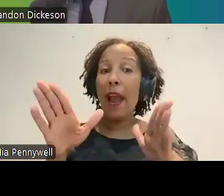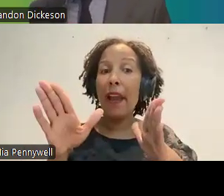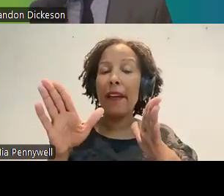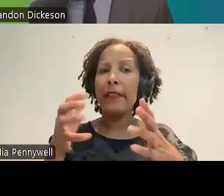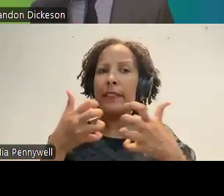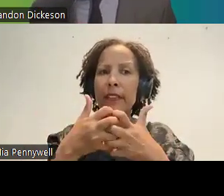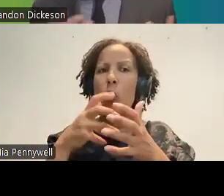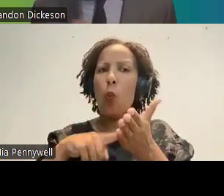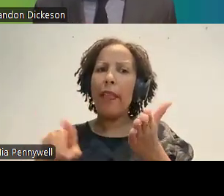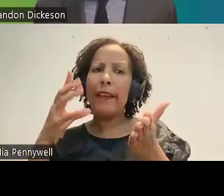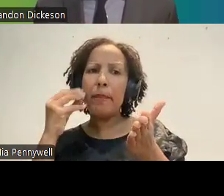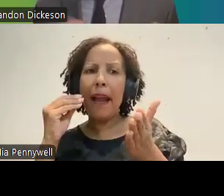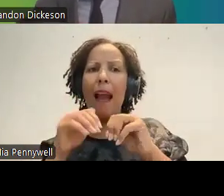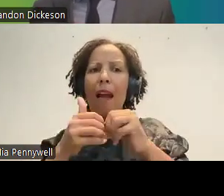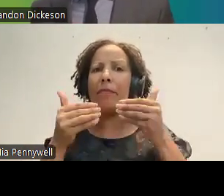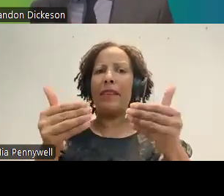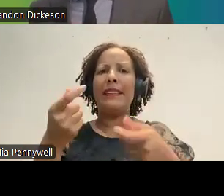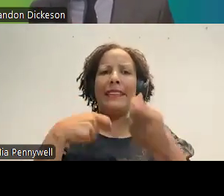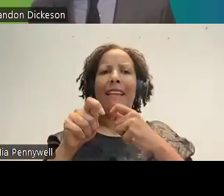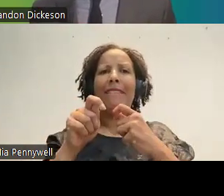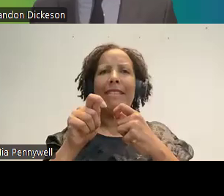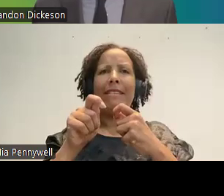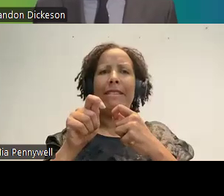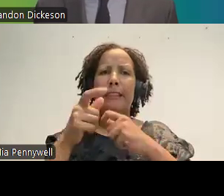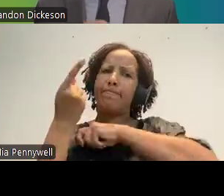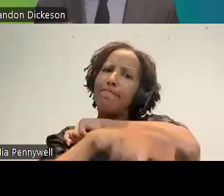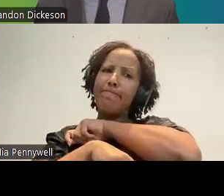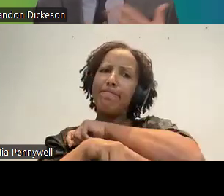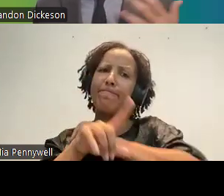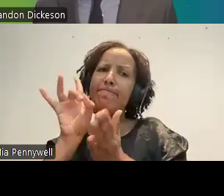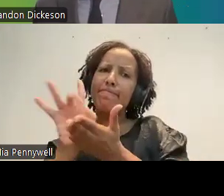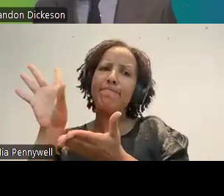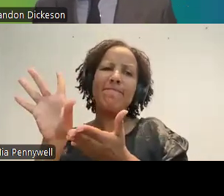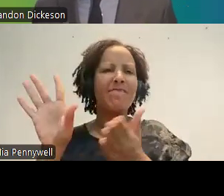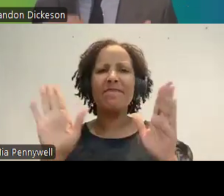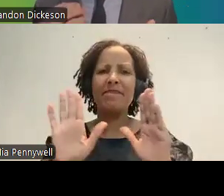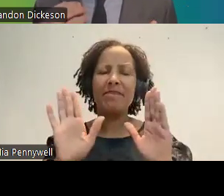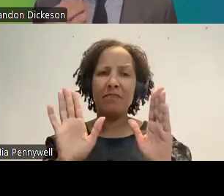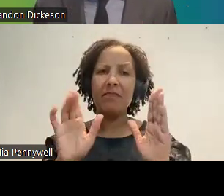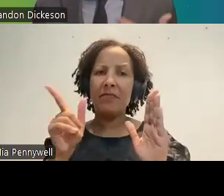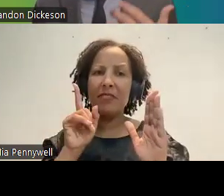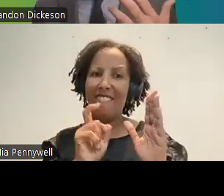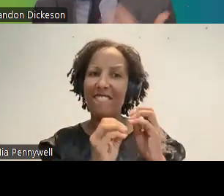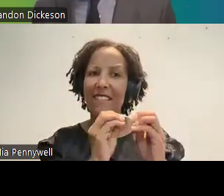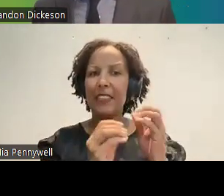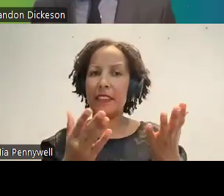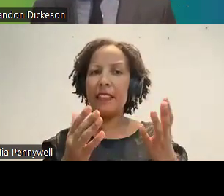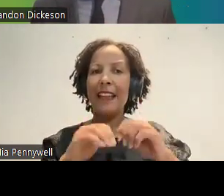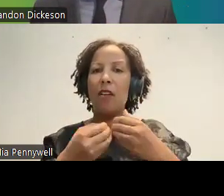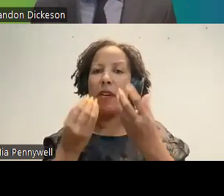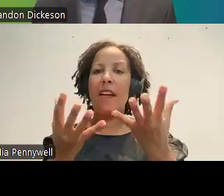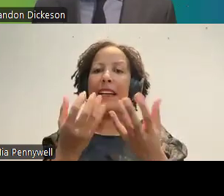forward rather than just penalizing or kicking out. So to me, this is part of how we establish that safety, that trust,